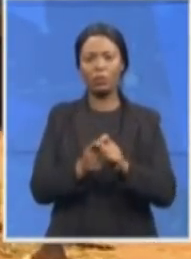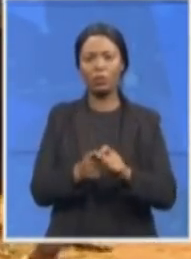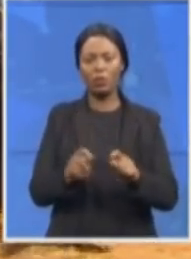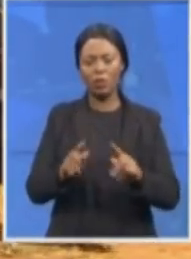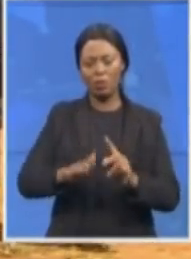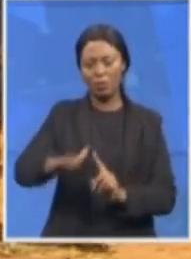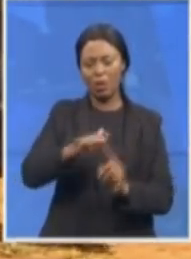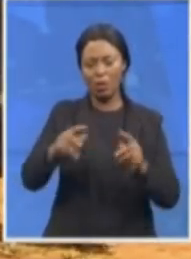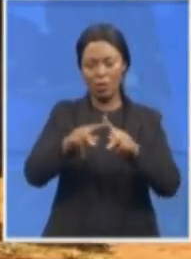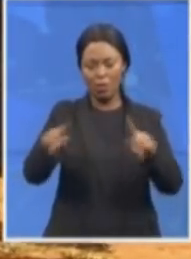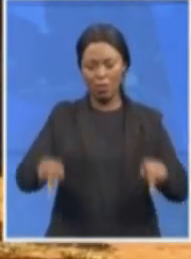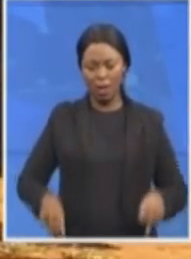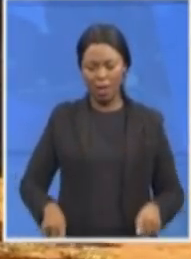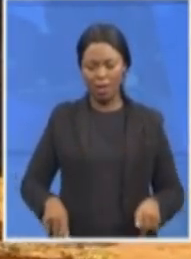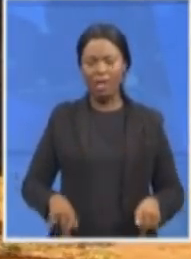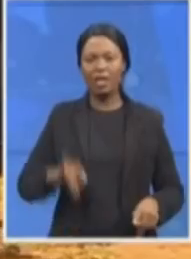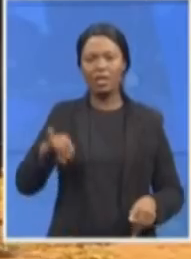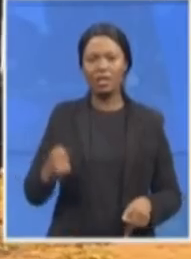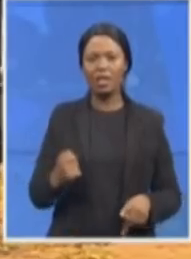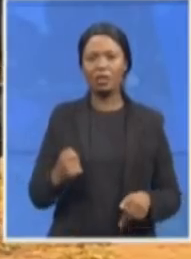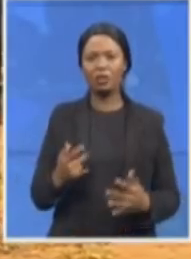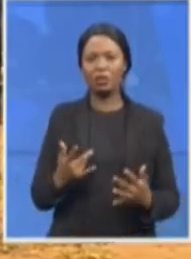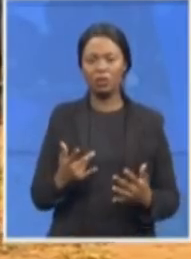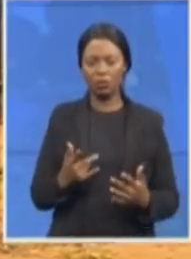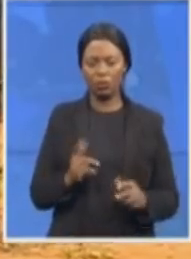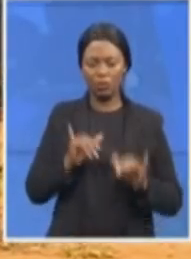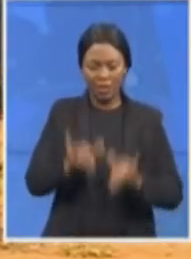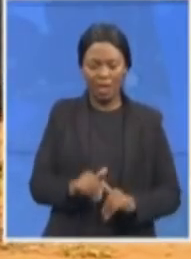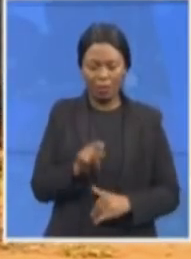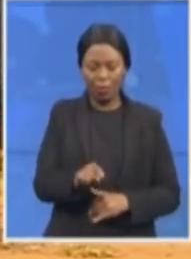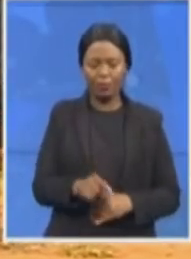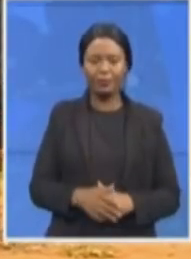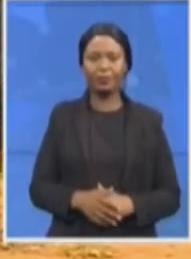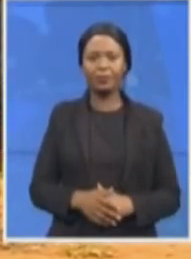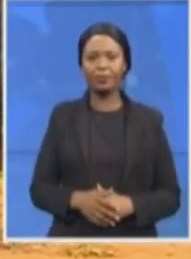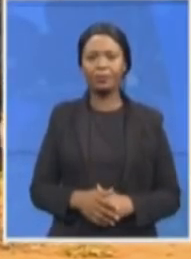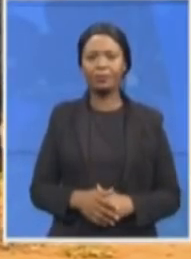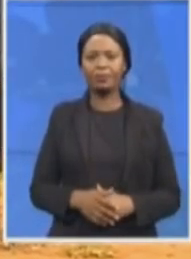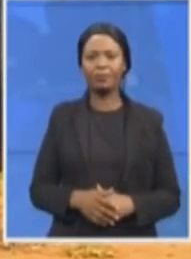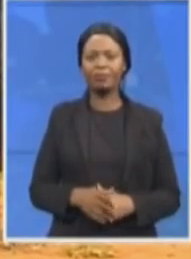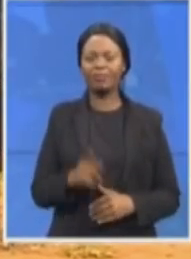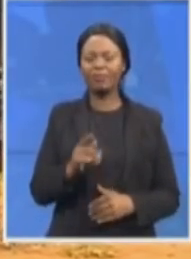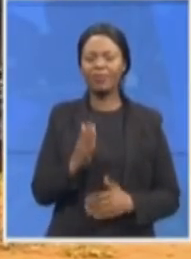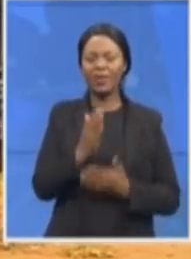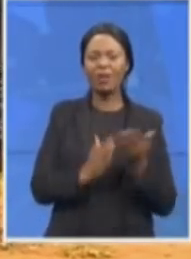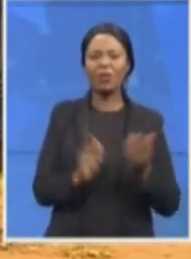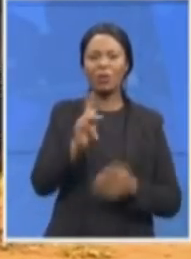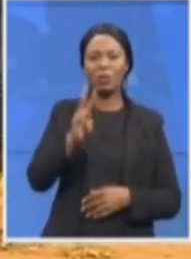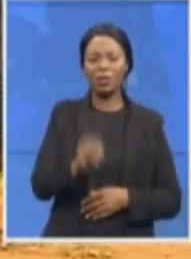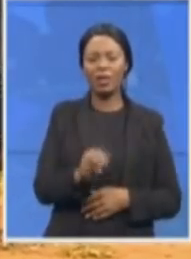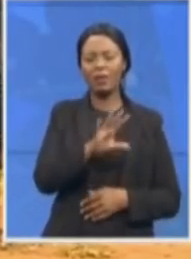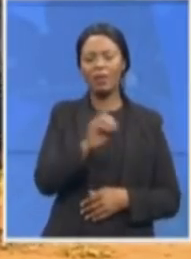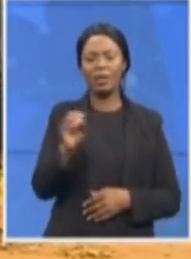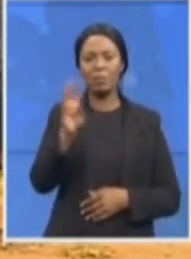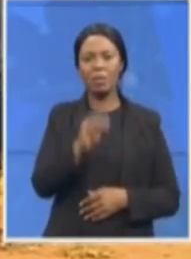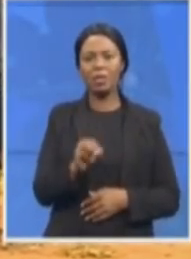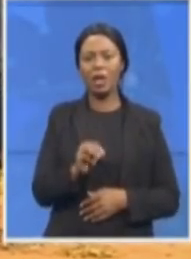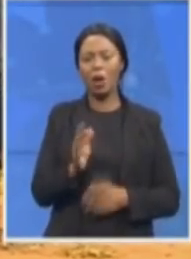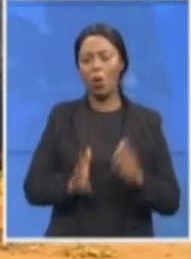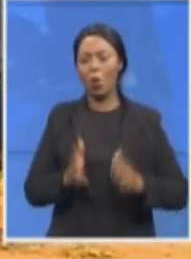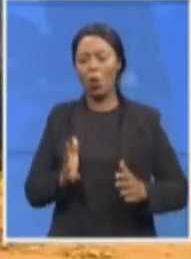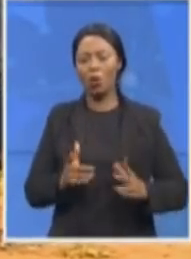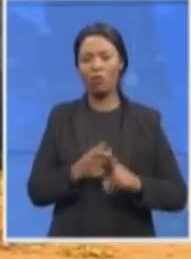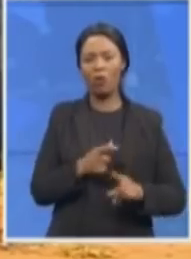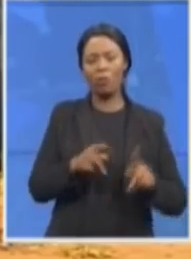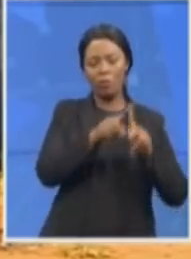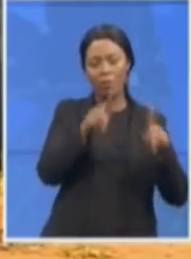area to where they stay, and it's about half a kilometer, about 500 meters walk from where we're standing right now to